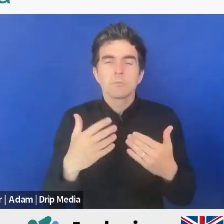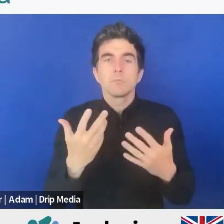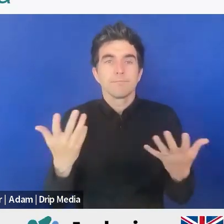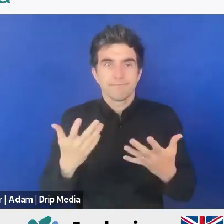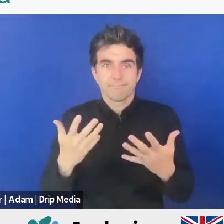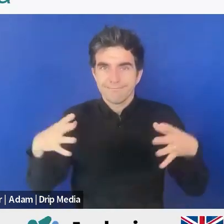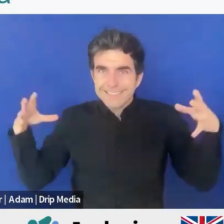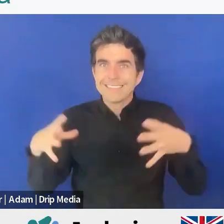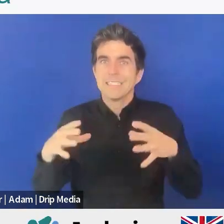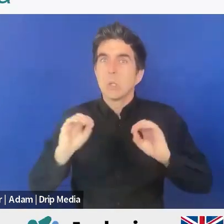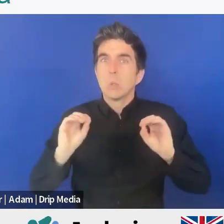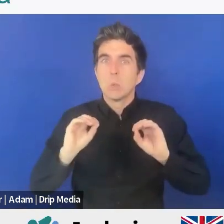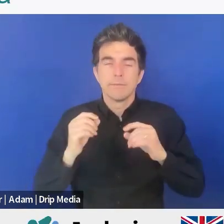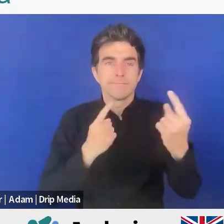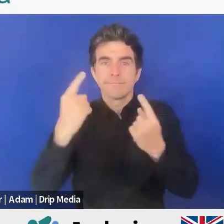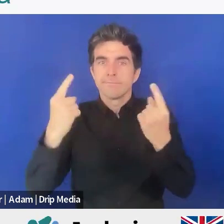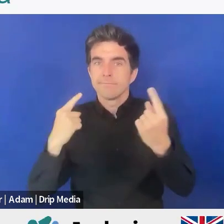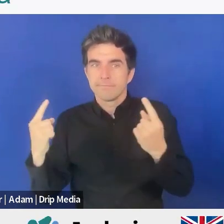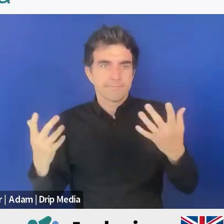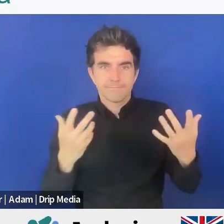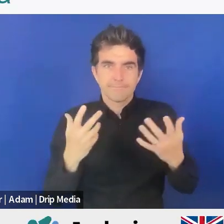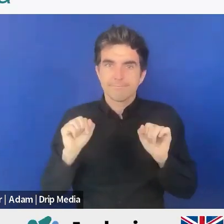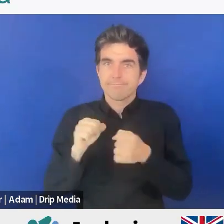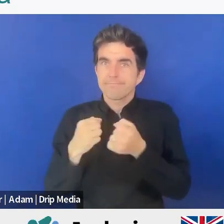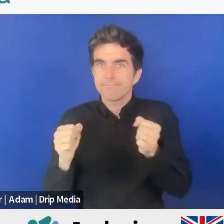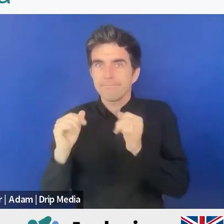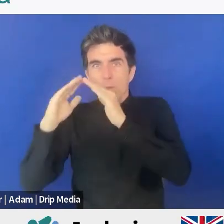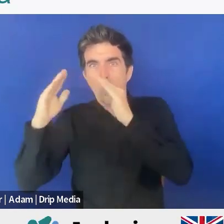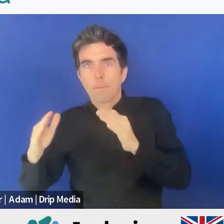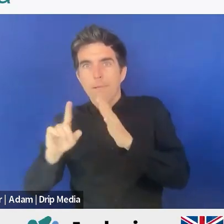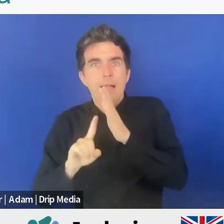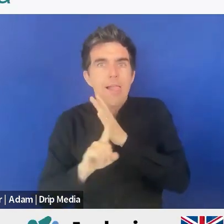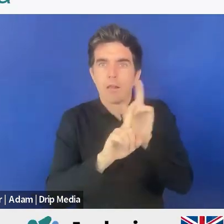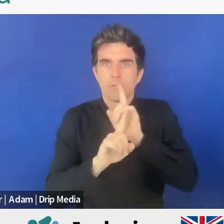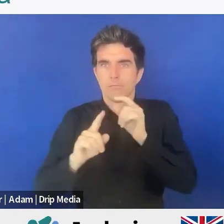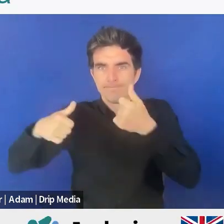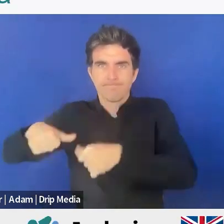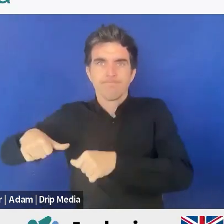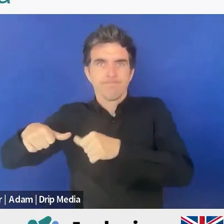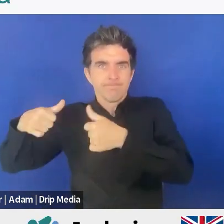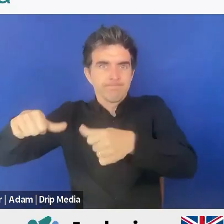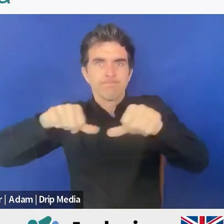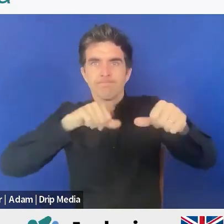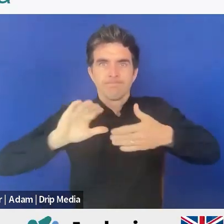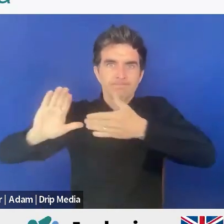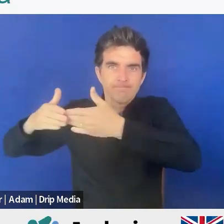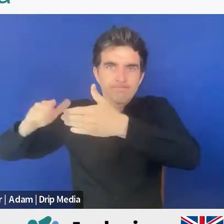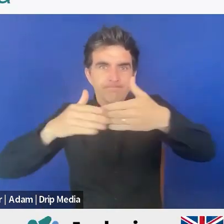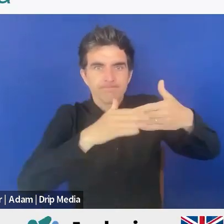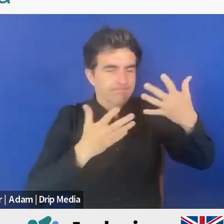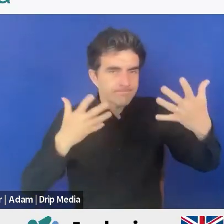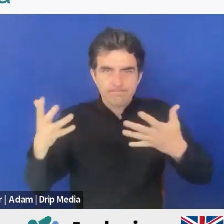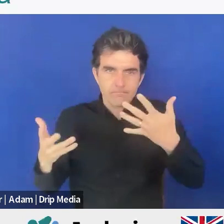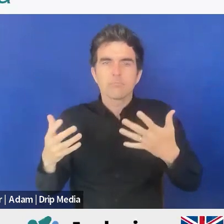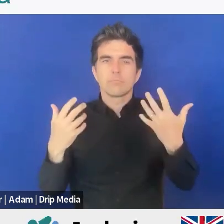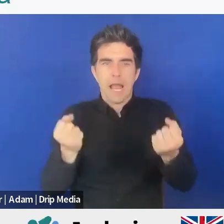of uncertainty about sort of futures and the impact of COVID. A very significant wave of the disease came